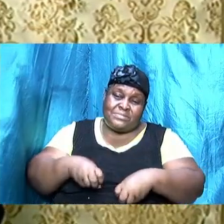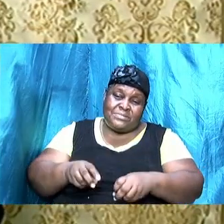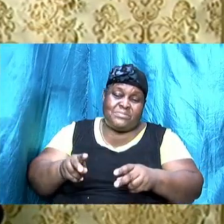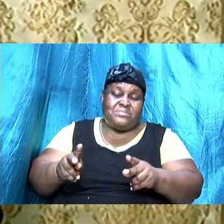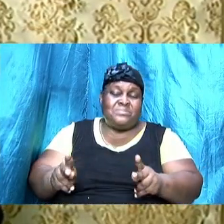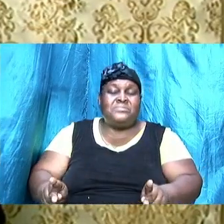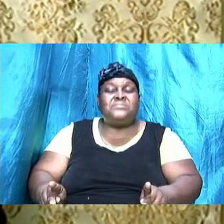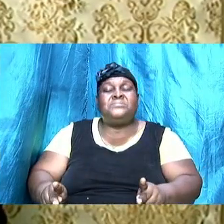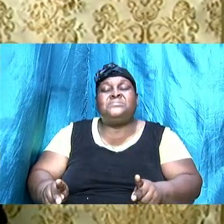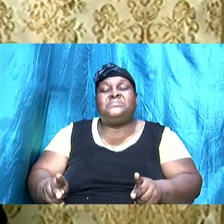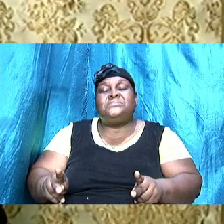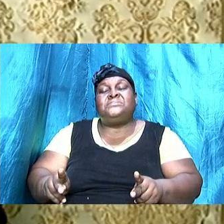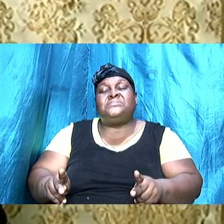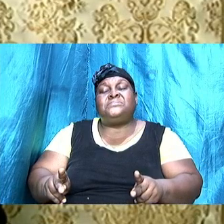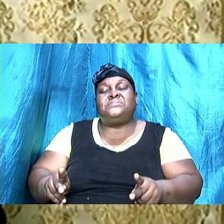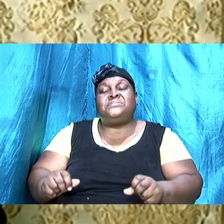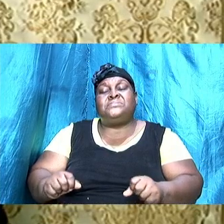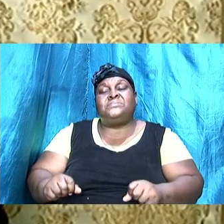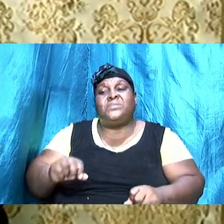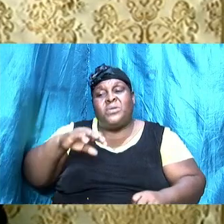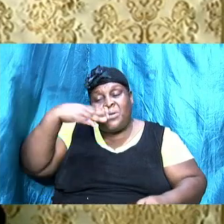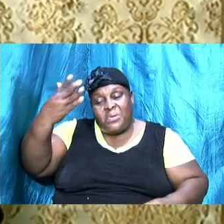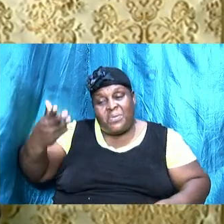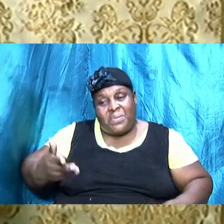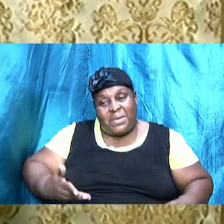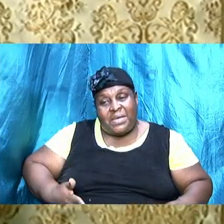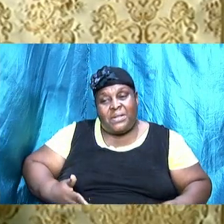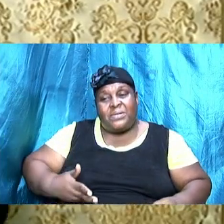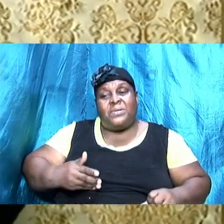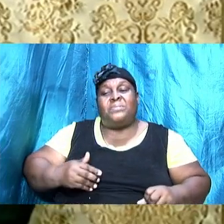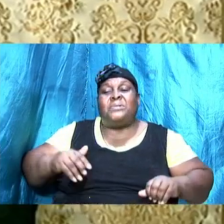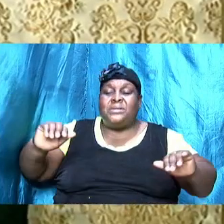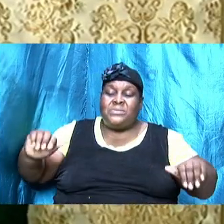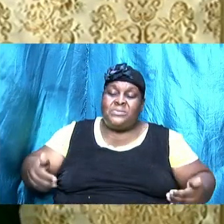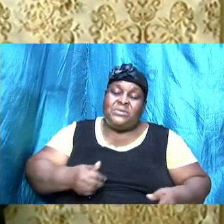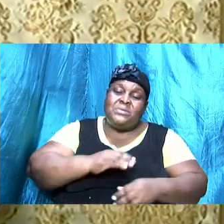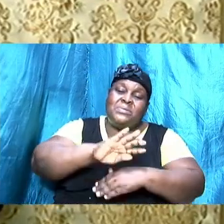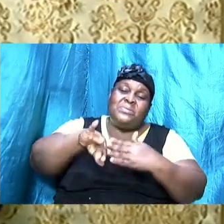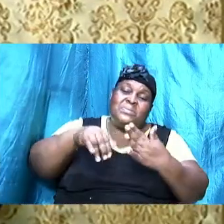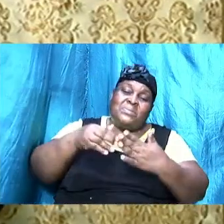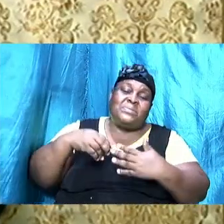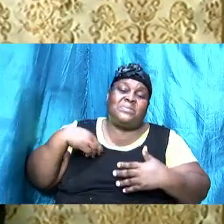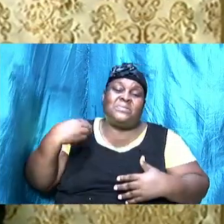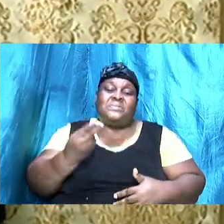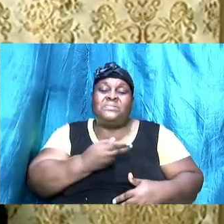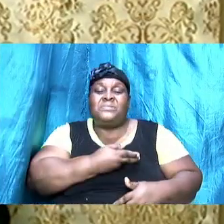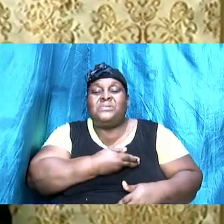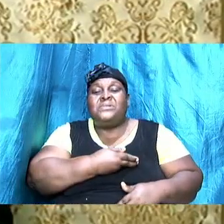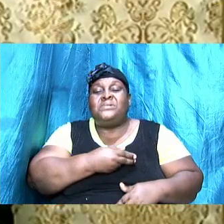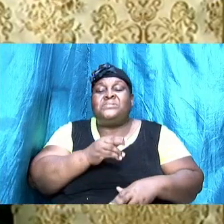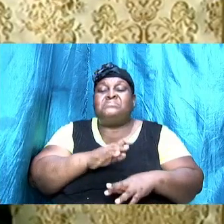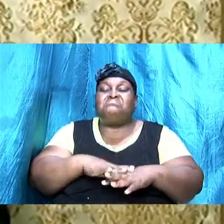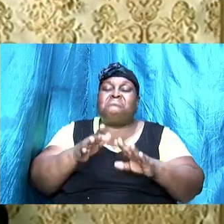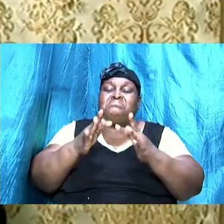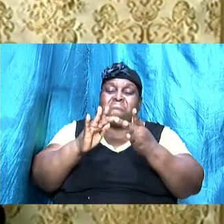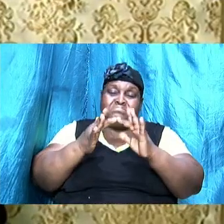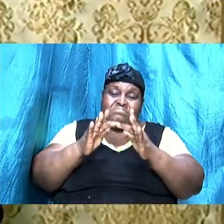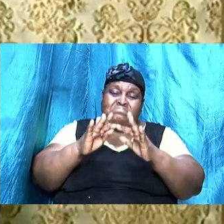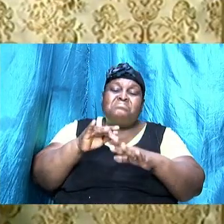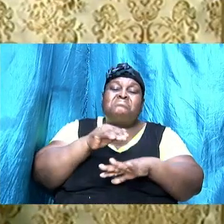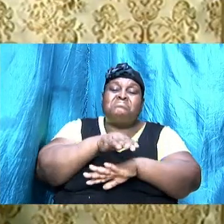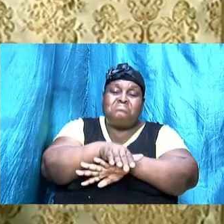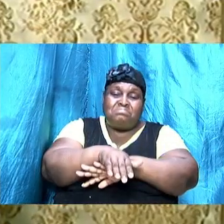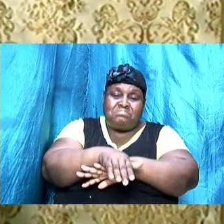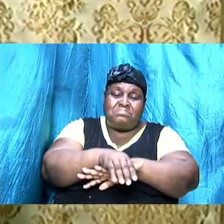opportunity and welcome and greet all of us that are on tonight in